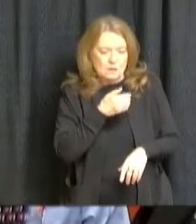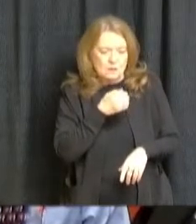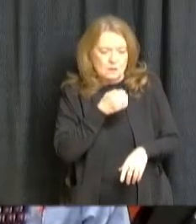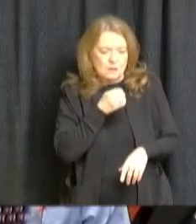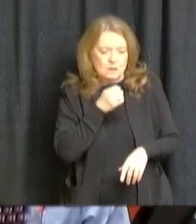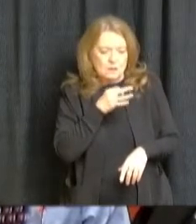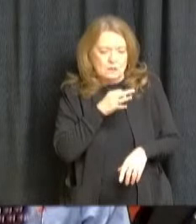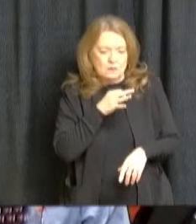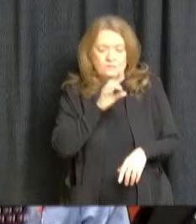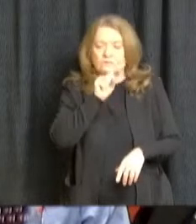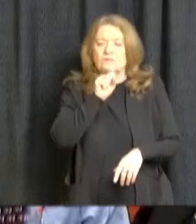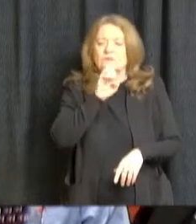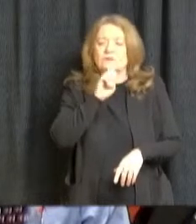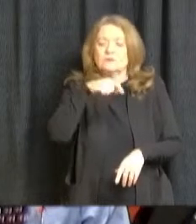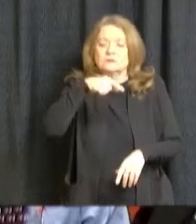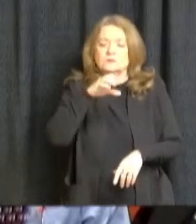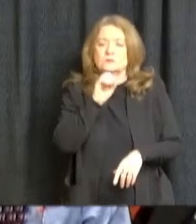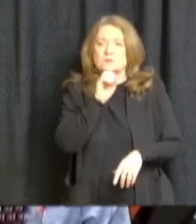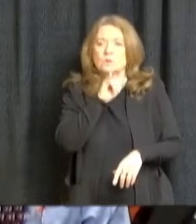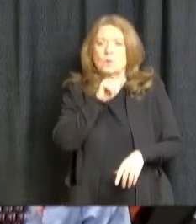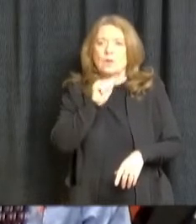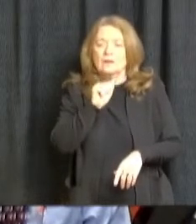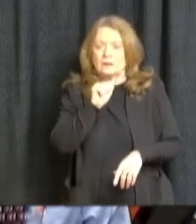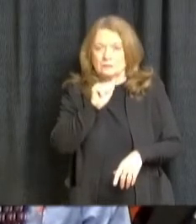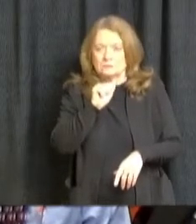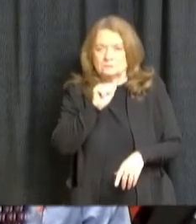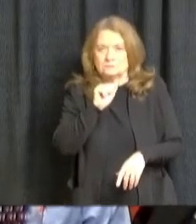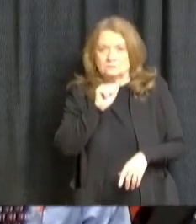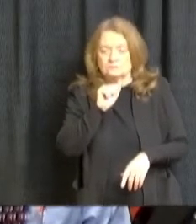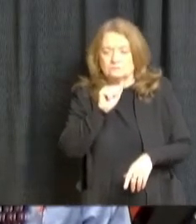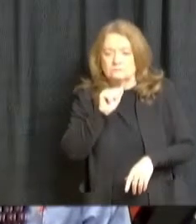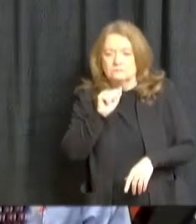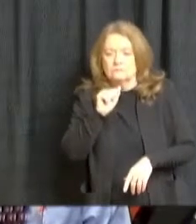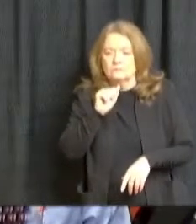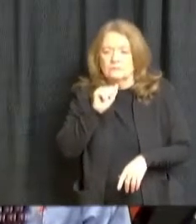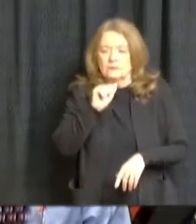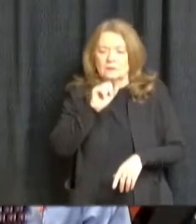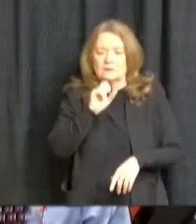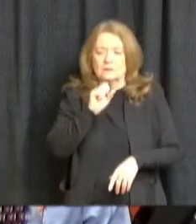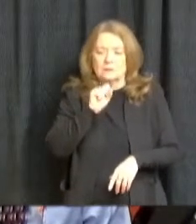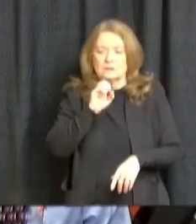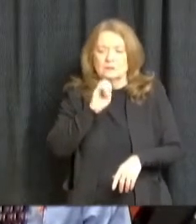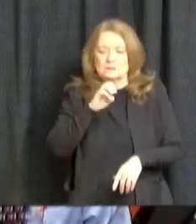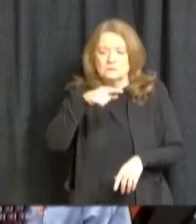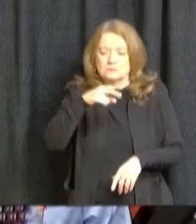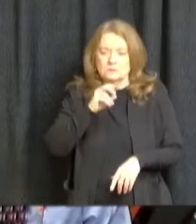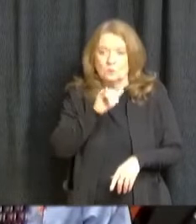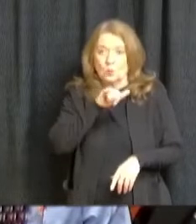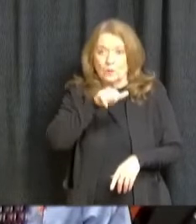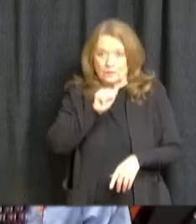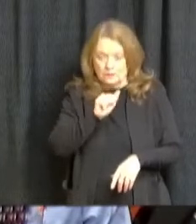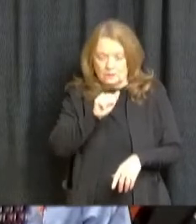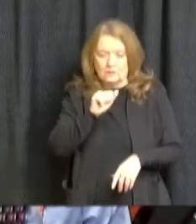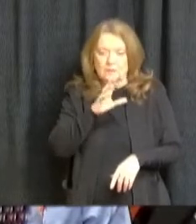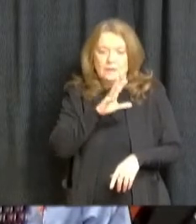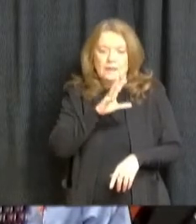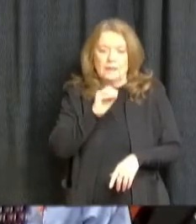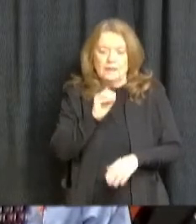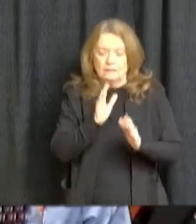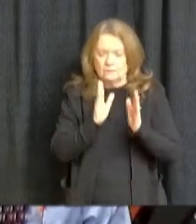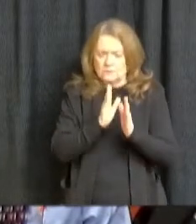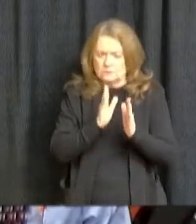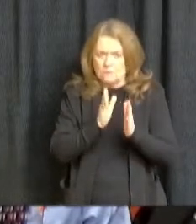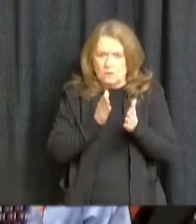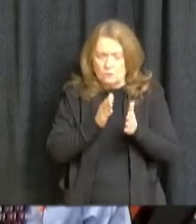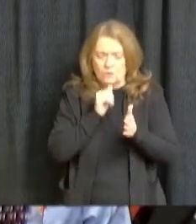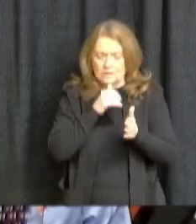The cul-de-sac. Sequoia. It's in front of Sequoia. The small road does not have a